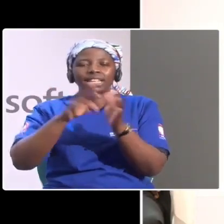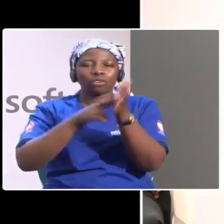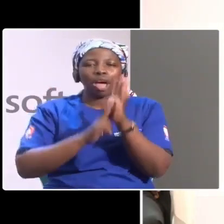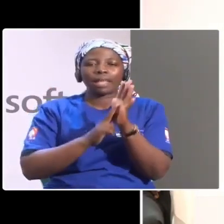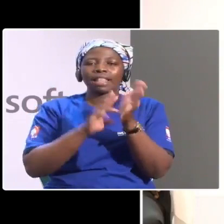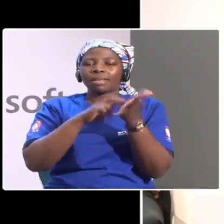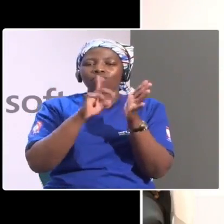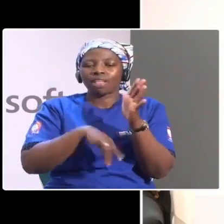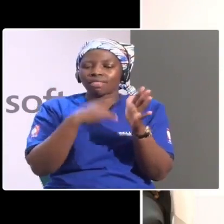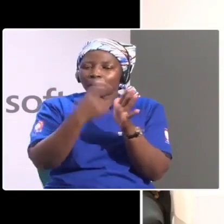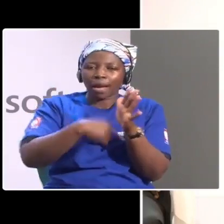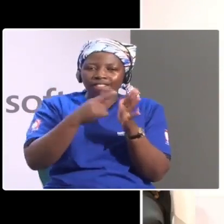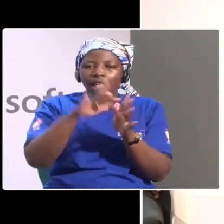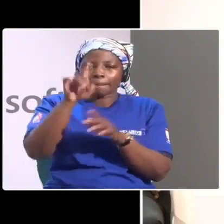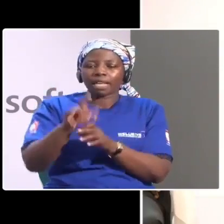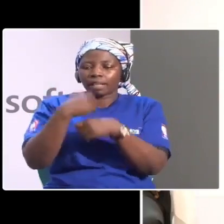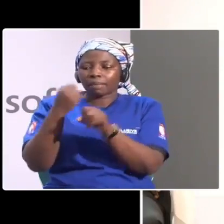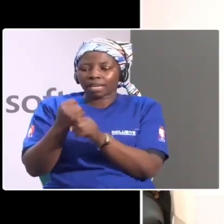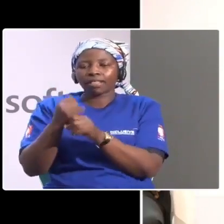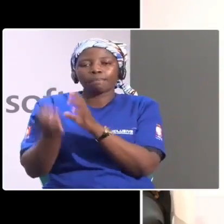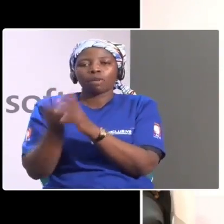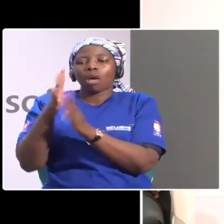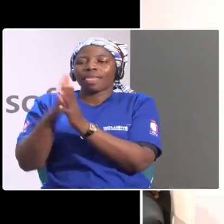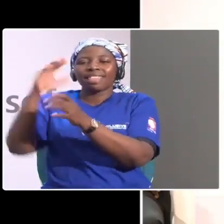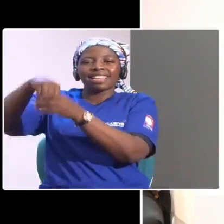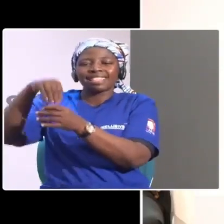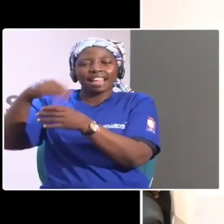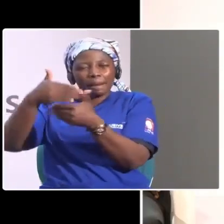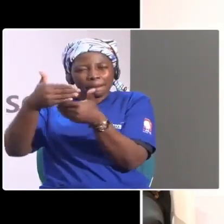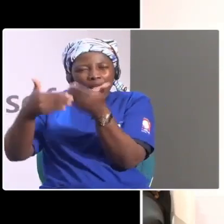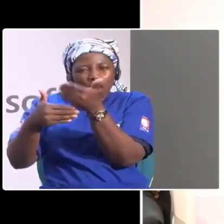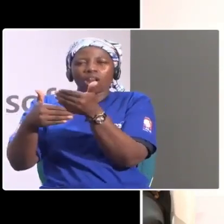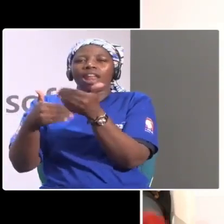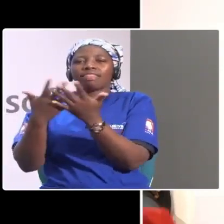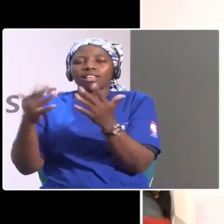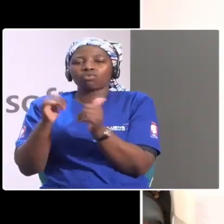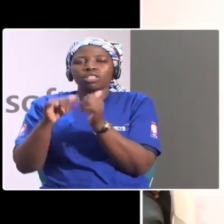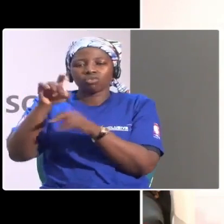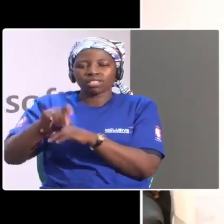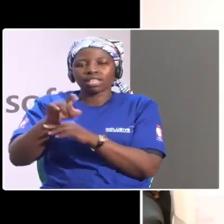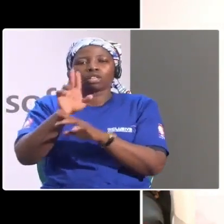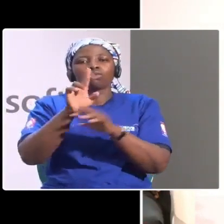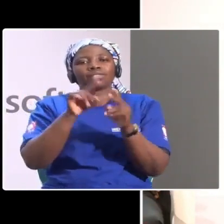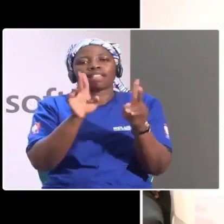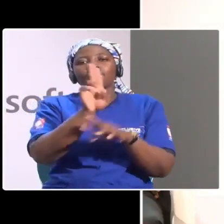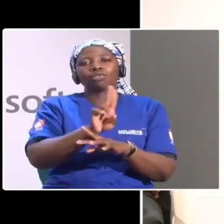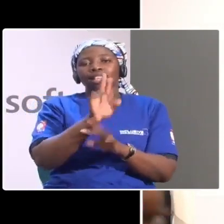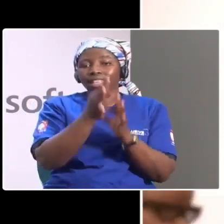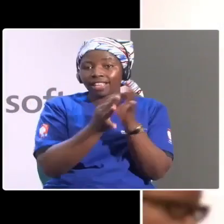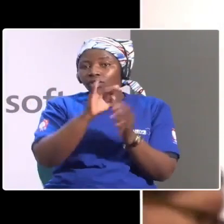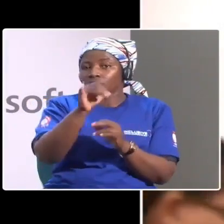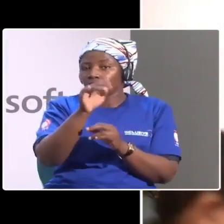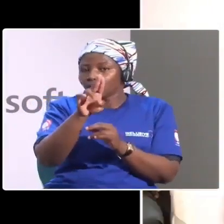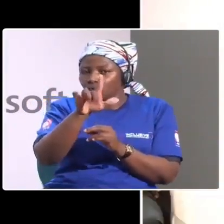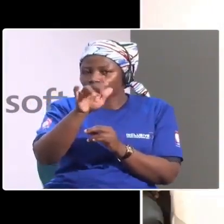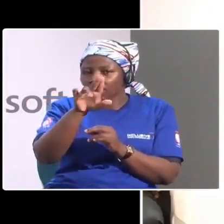product with inbuilt characteristics that you only need to invoke. For example, if Julius wants to use features that will